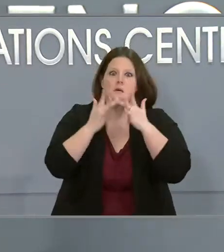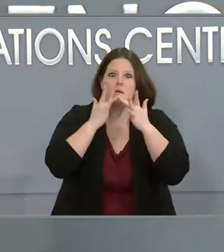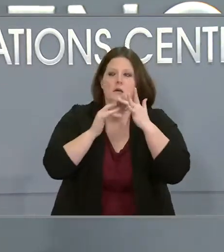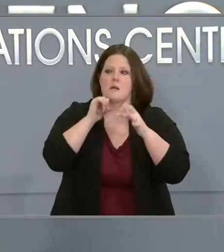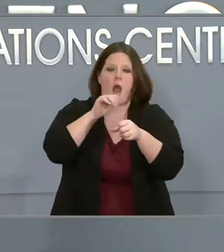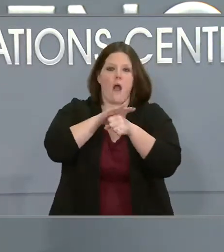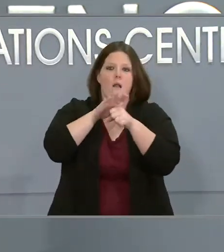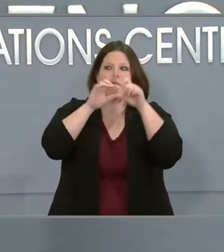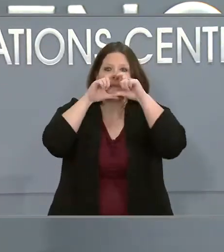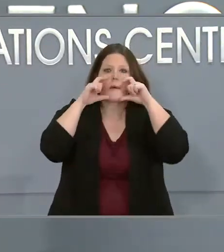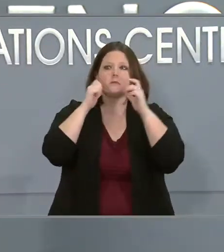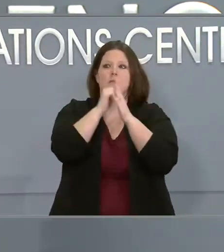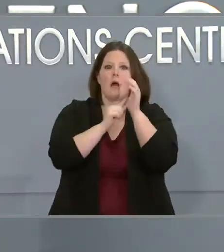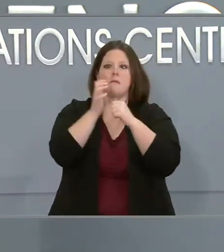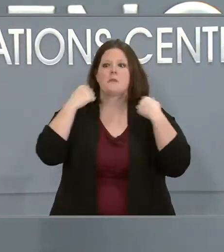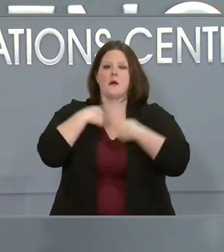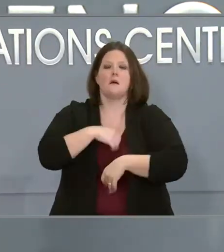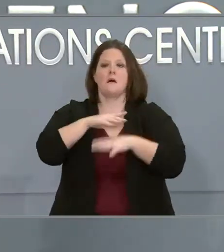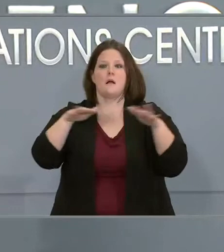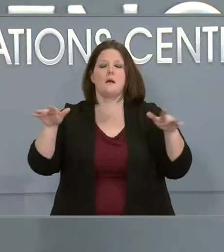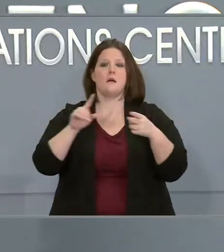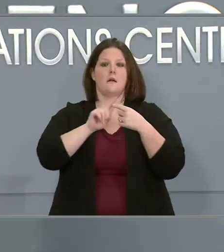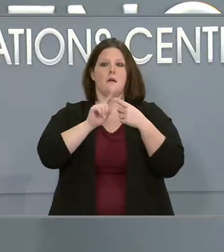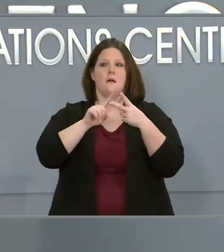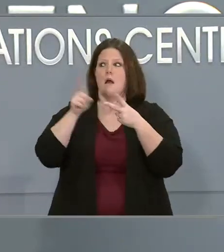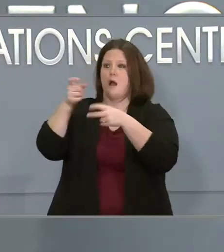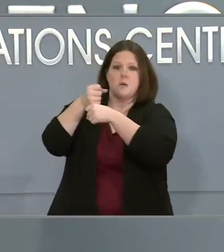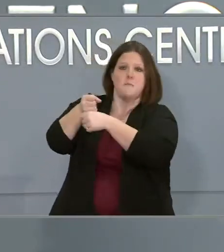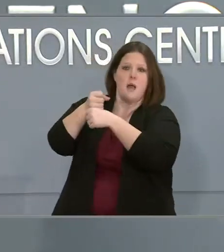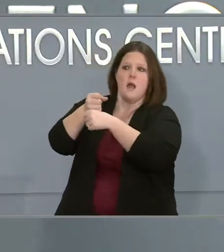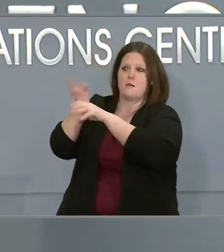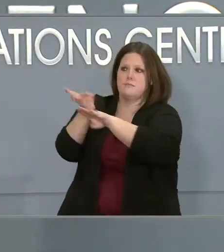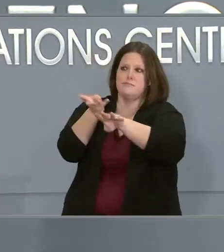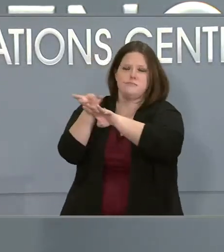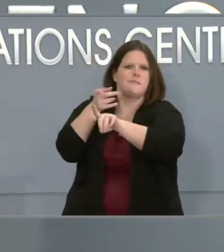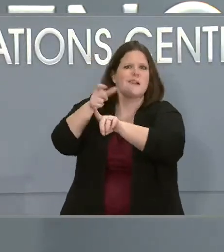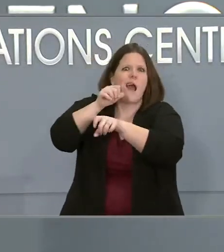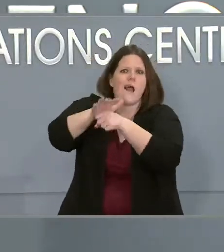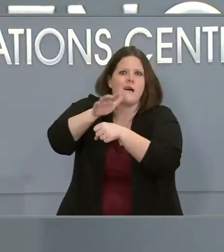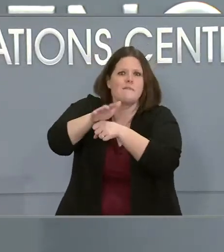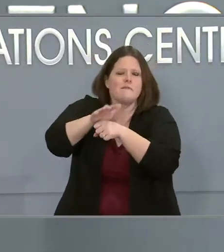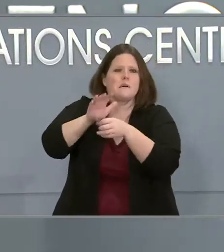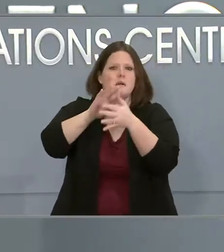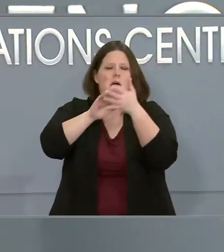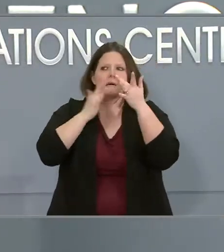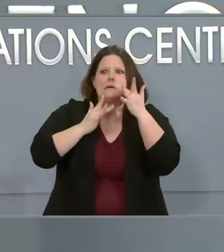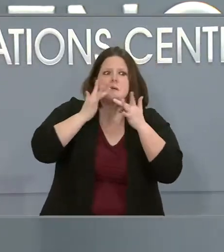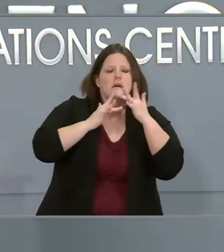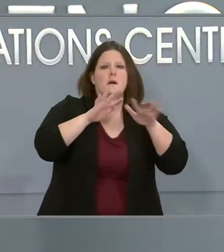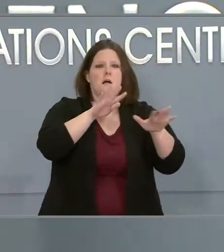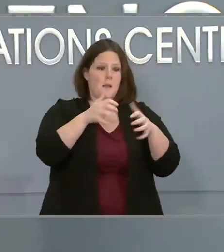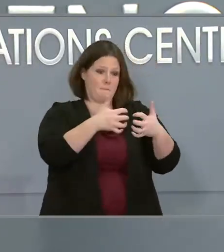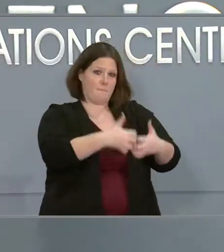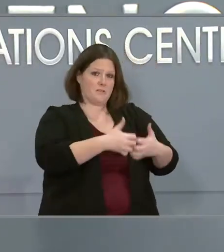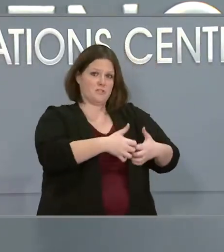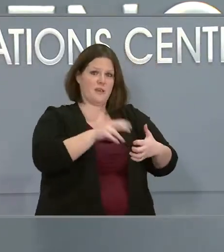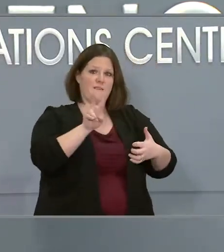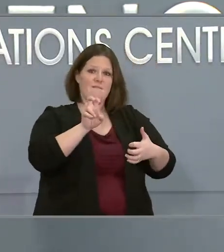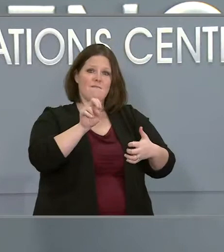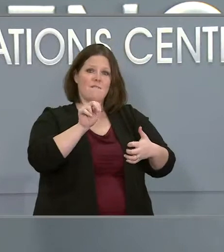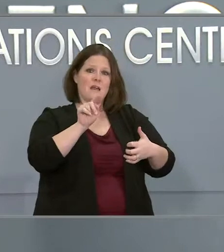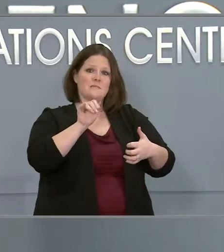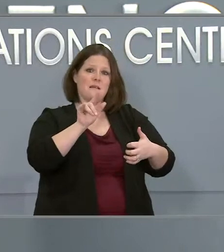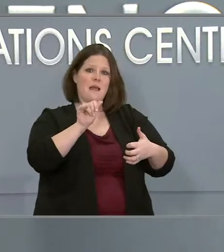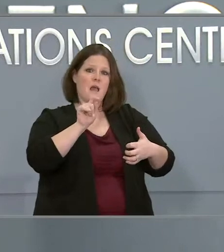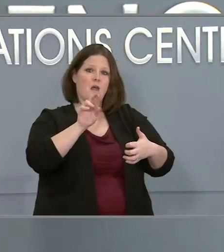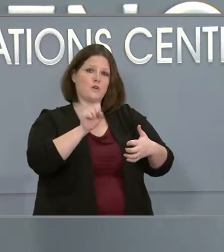protective equipment. Number one, we had supply chain issues. We weren't sure if we would have enough ventilators. So certainly there was